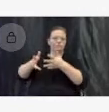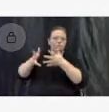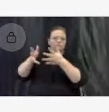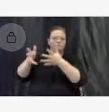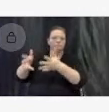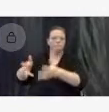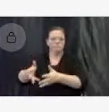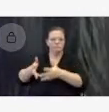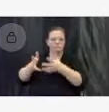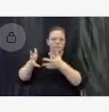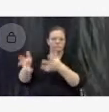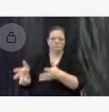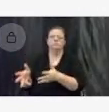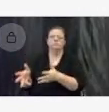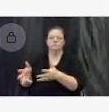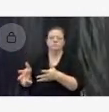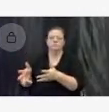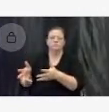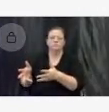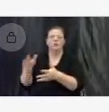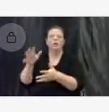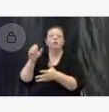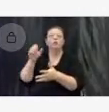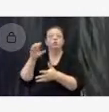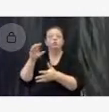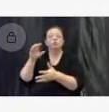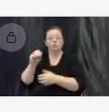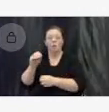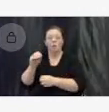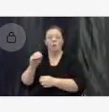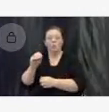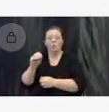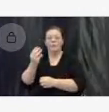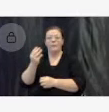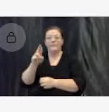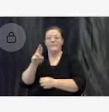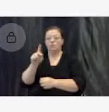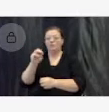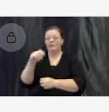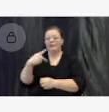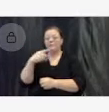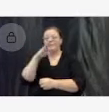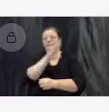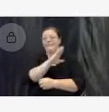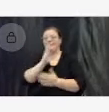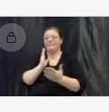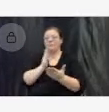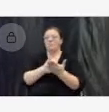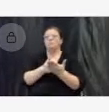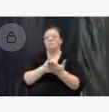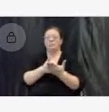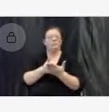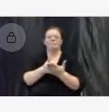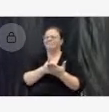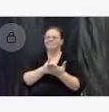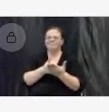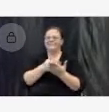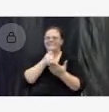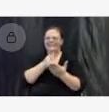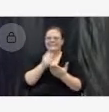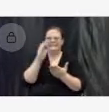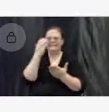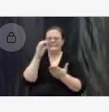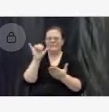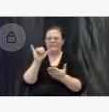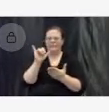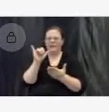sitting. So his argument, his protest, really doesn't sound like